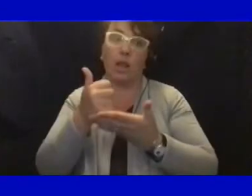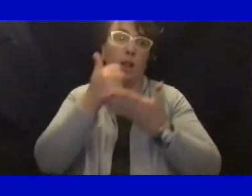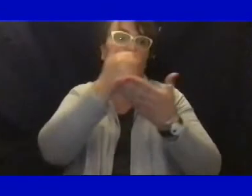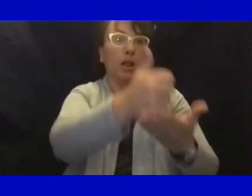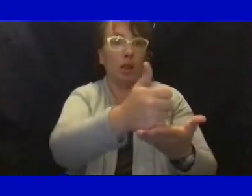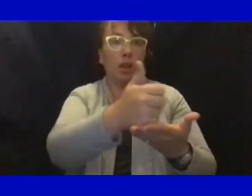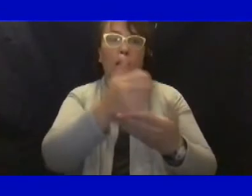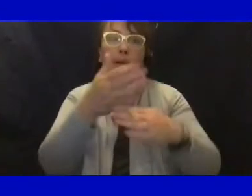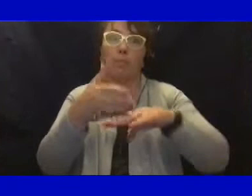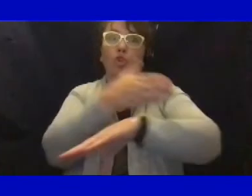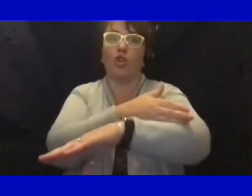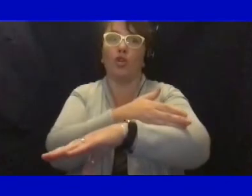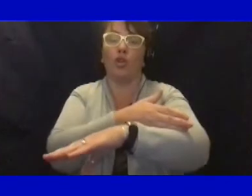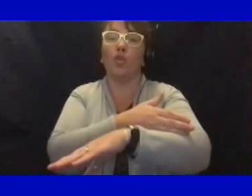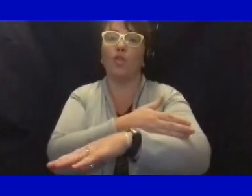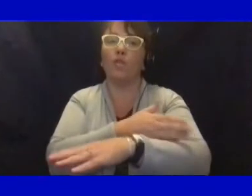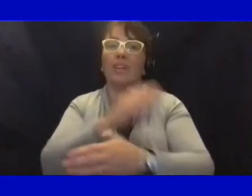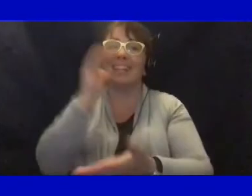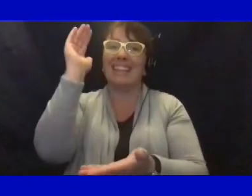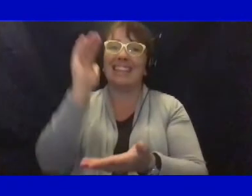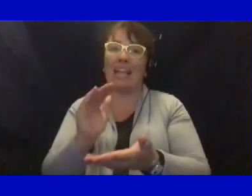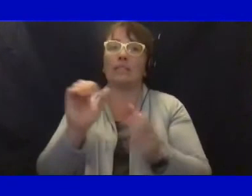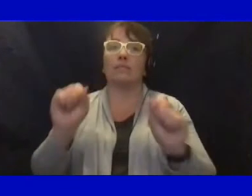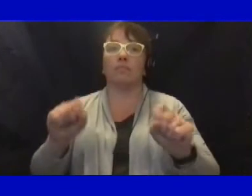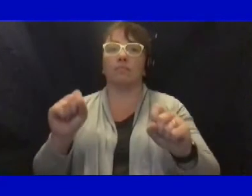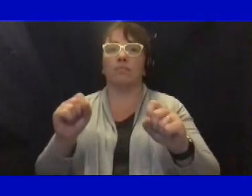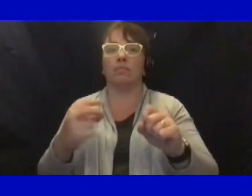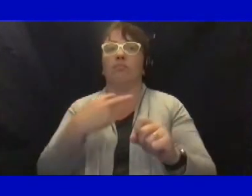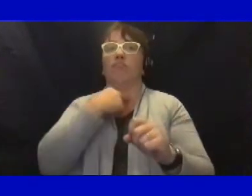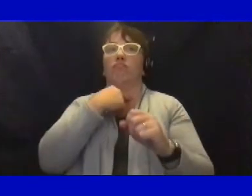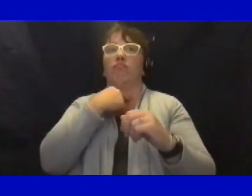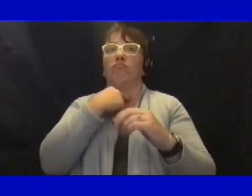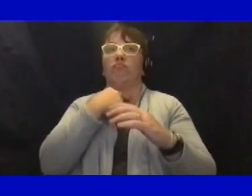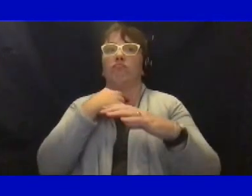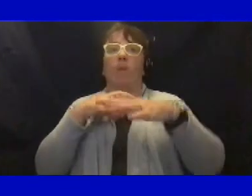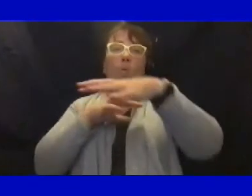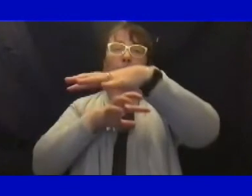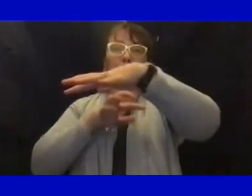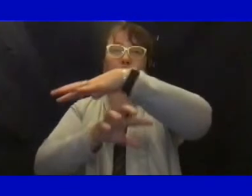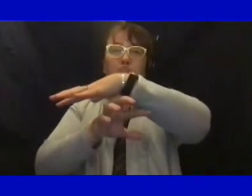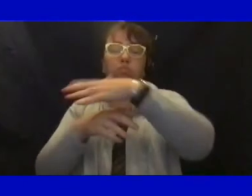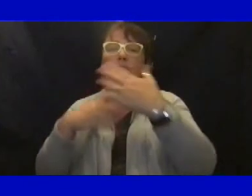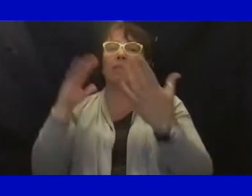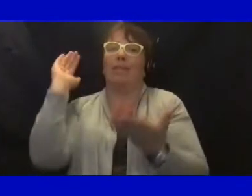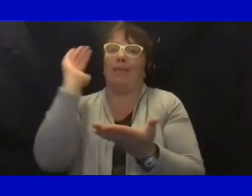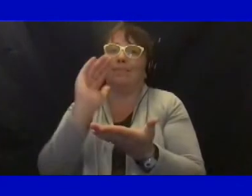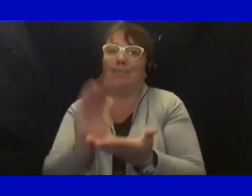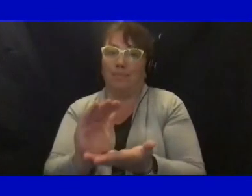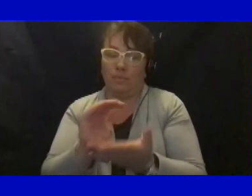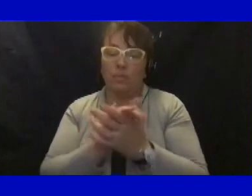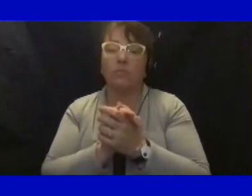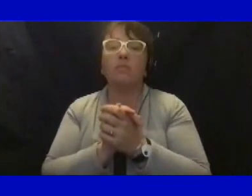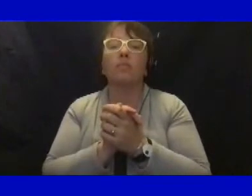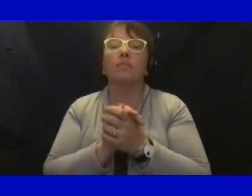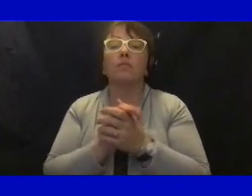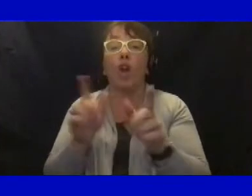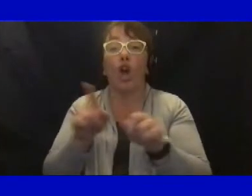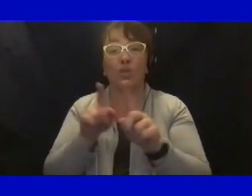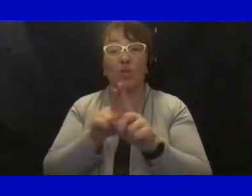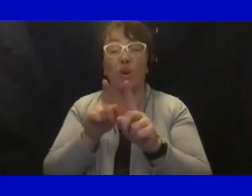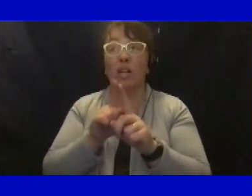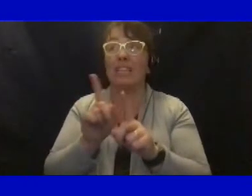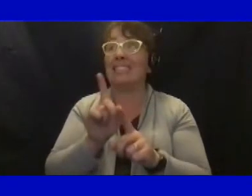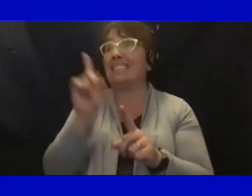less likely to plug during winter storms this season. We're doing work up above. I want to thank the Beaumont Cherry Valley